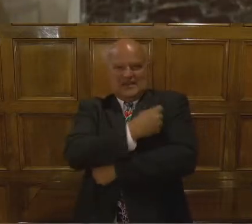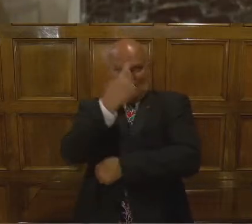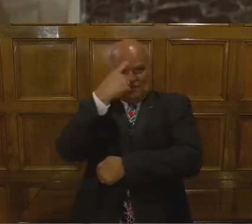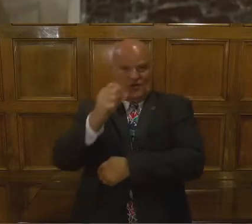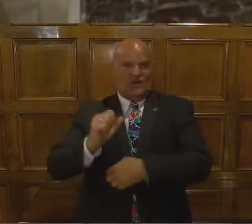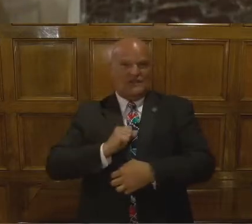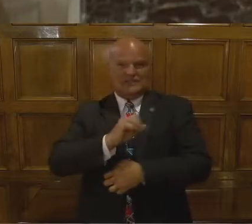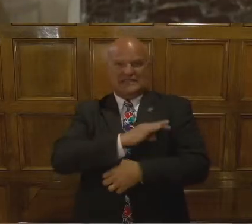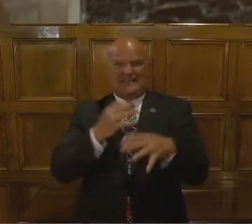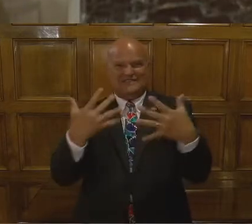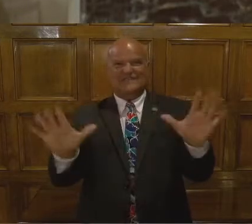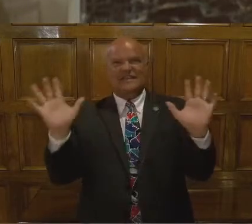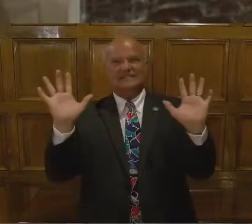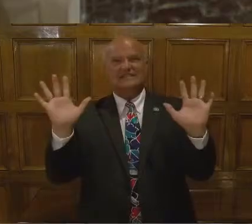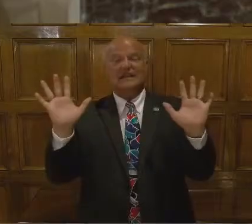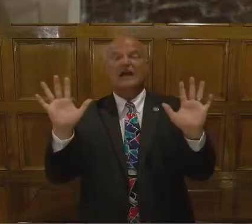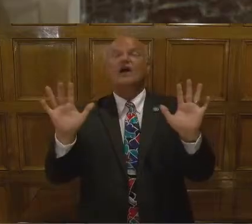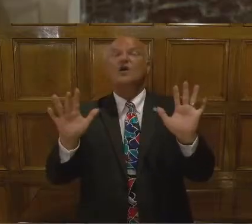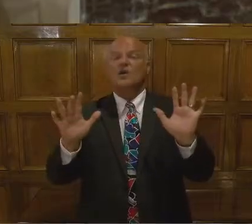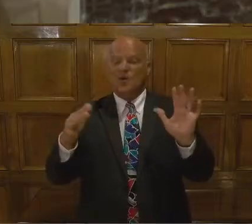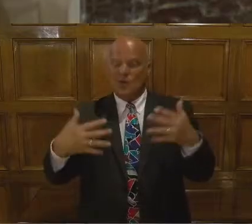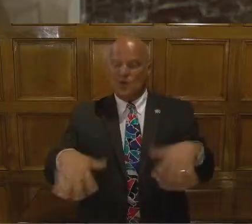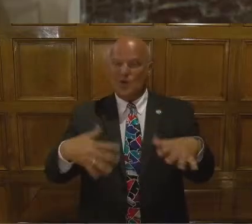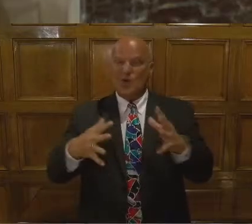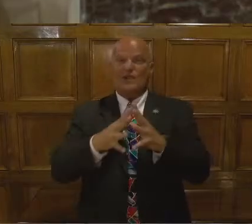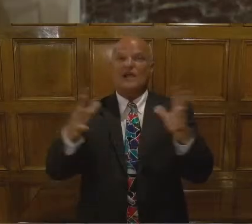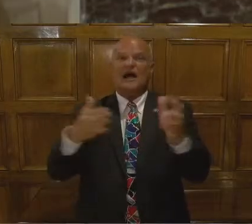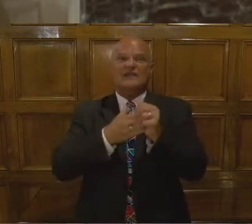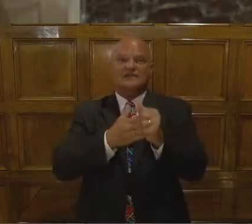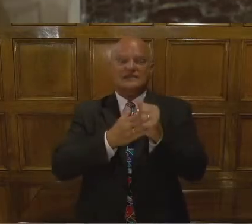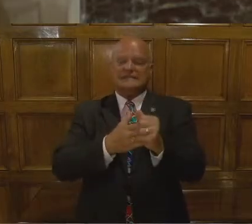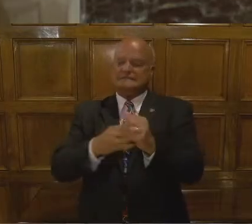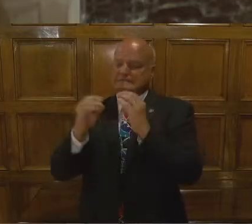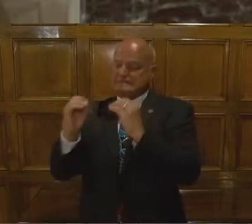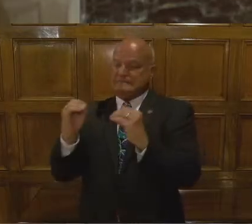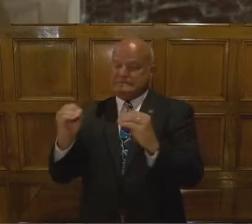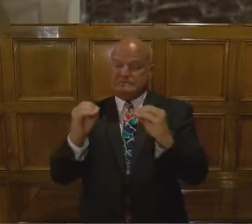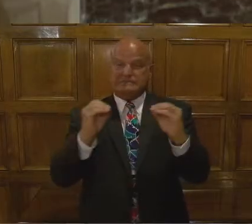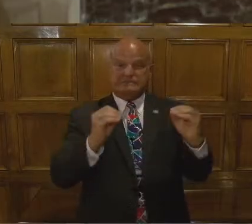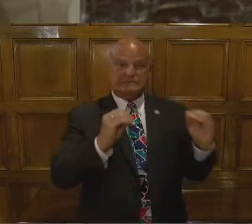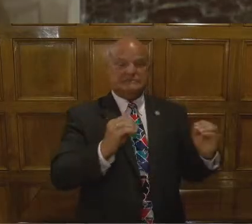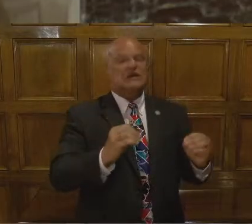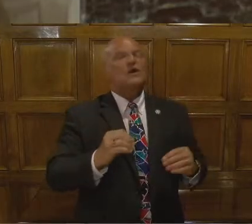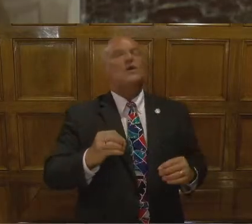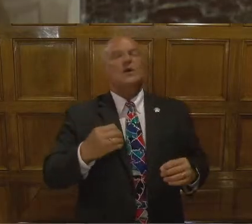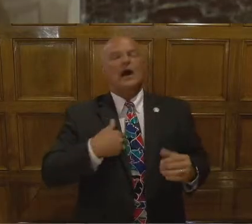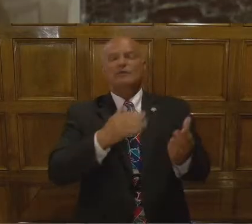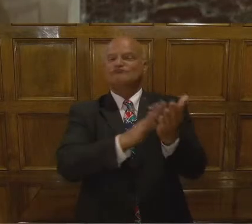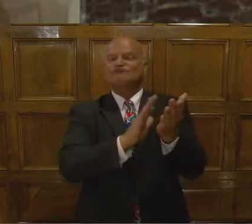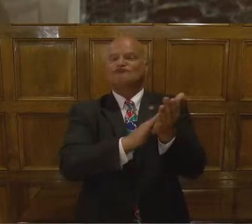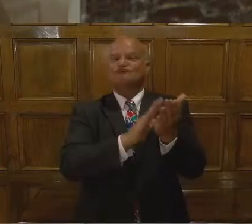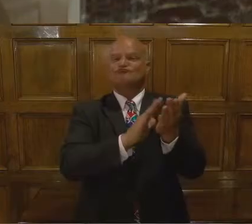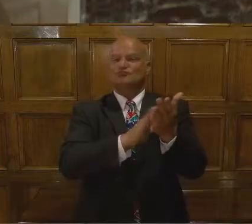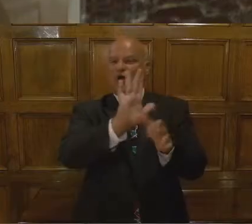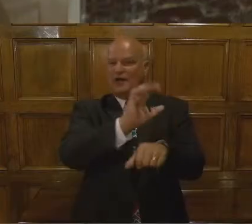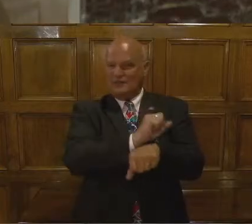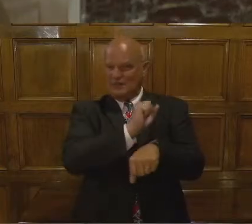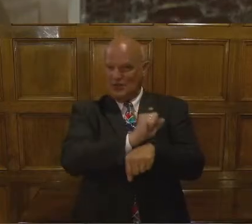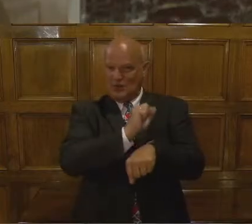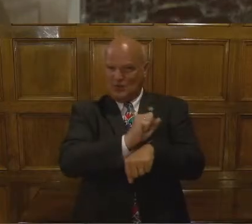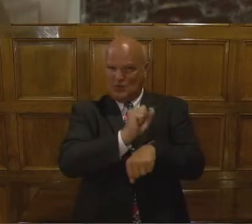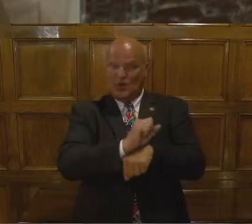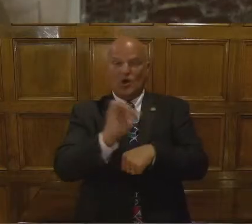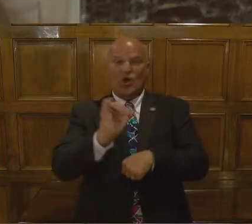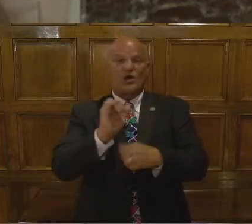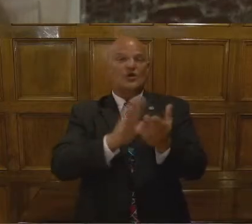for their staff. And that reflects a lot of leadership, a lot of education, and I want to applaud their work, and also